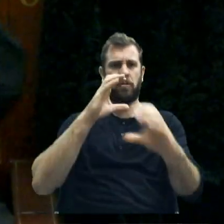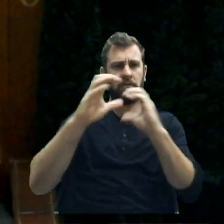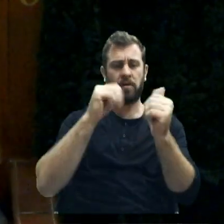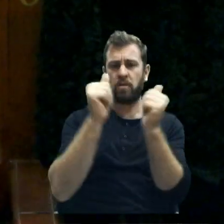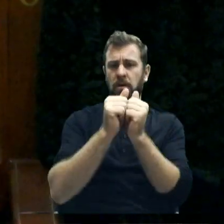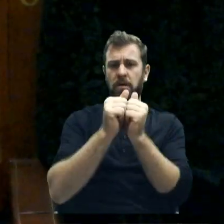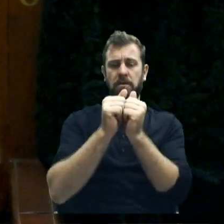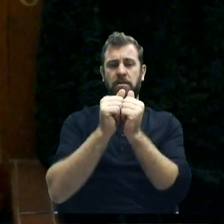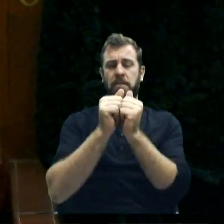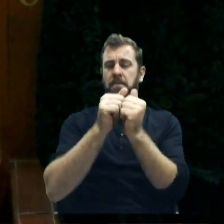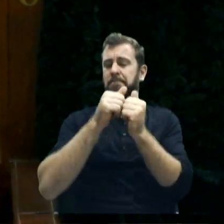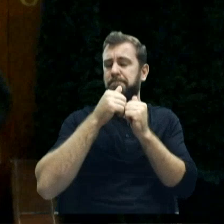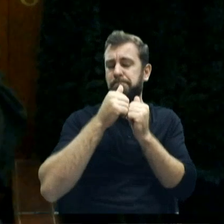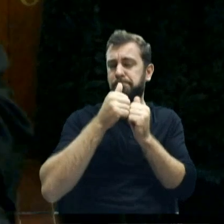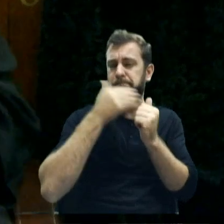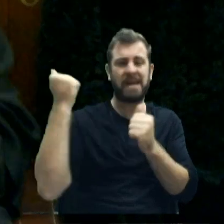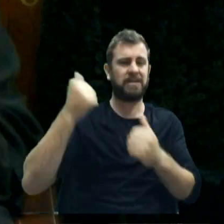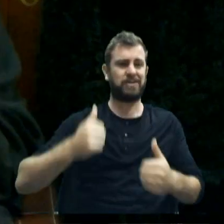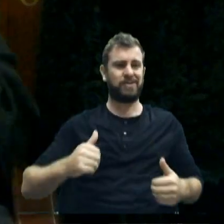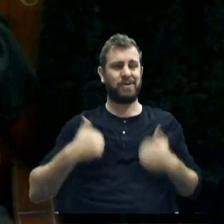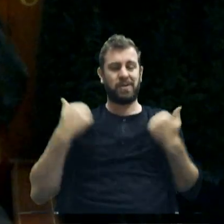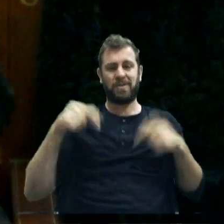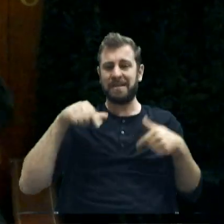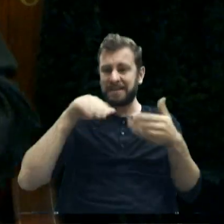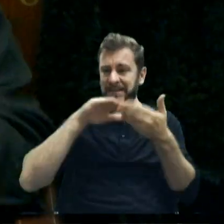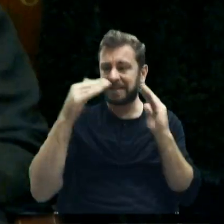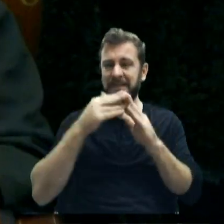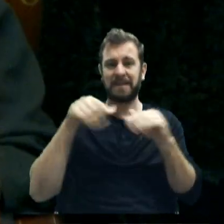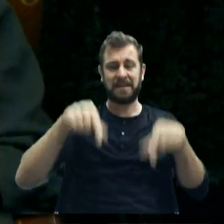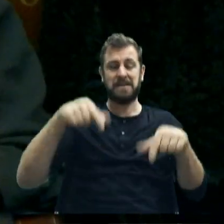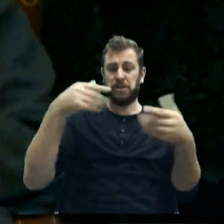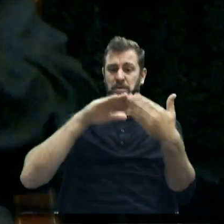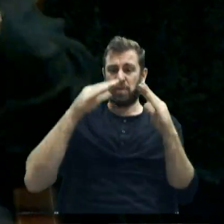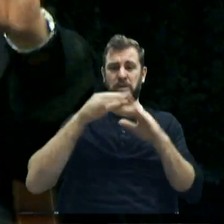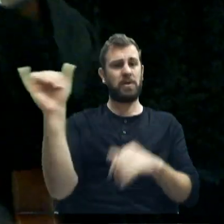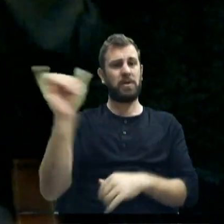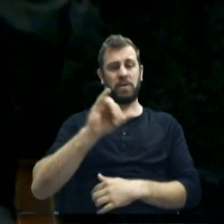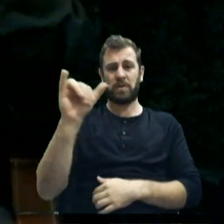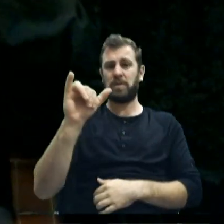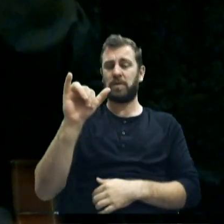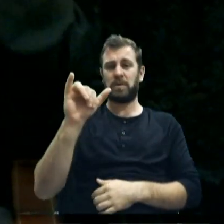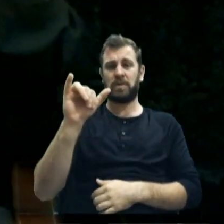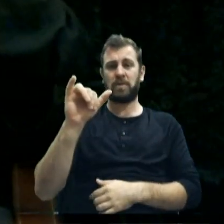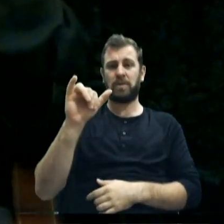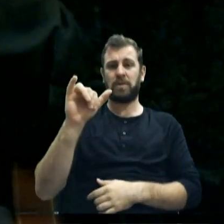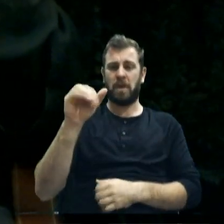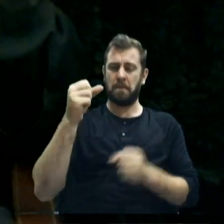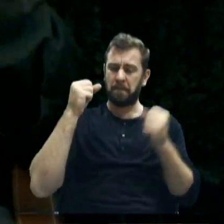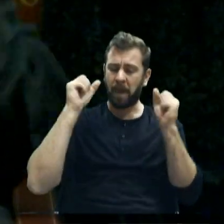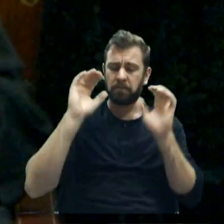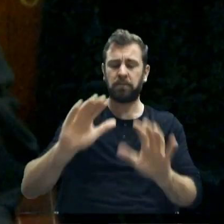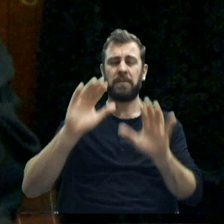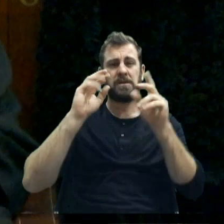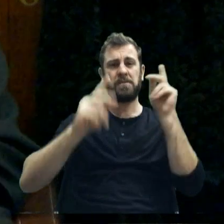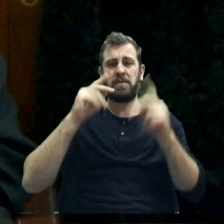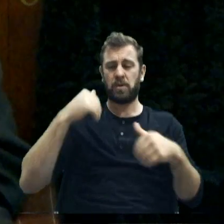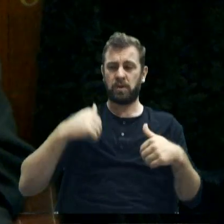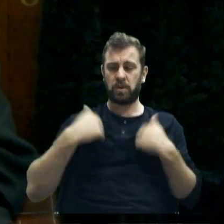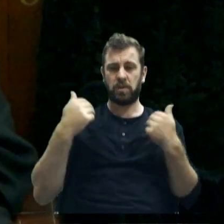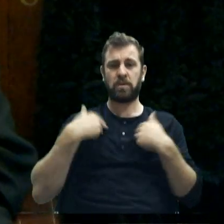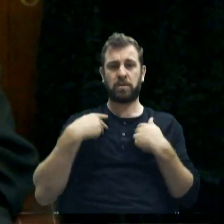with some of the best youth out there in this city, sometimes in this very community, great gems of youth when they're alone with